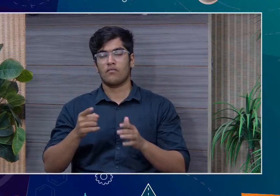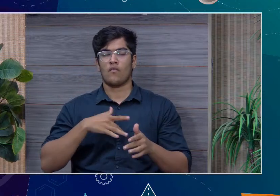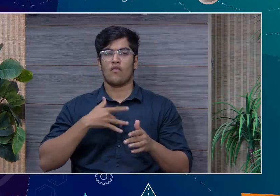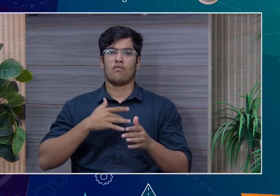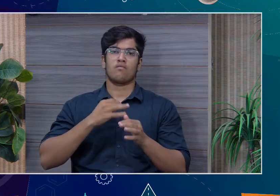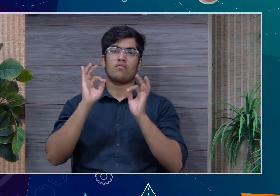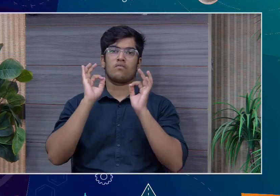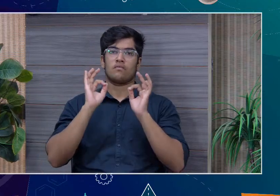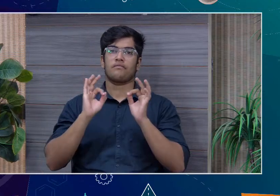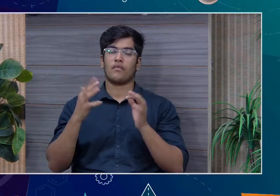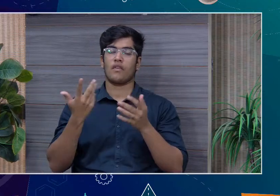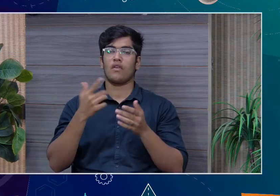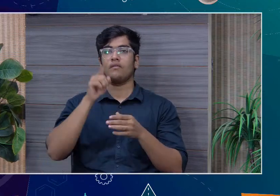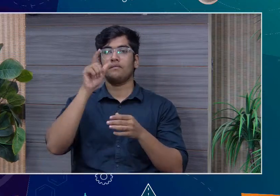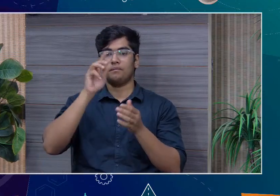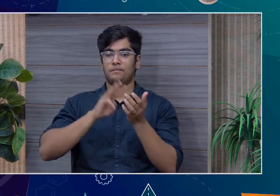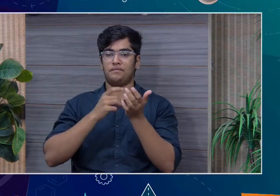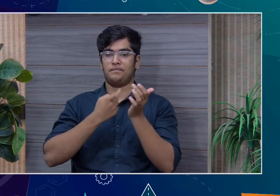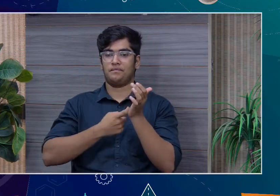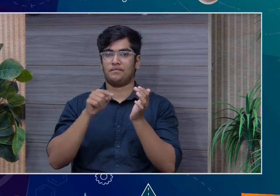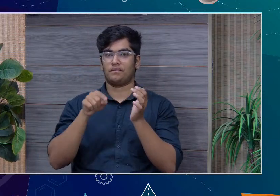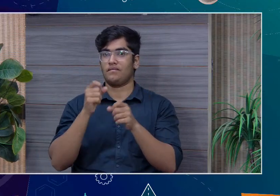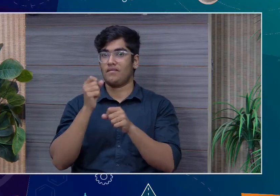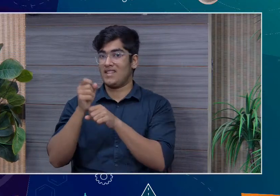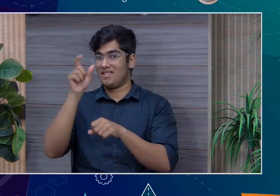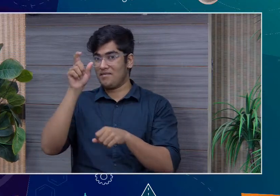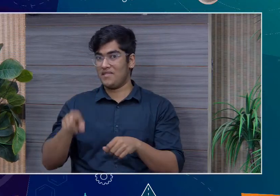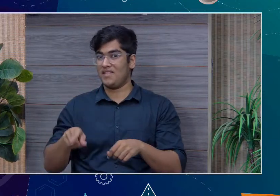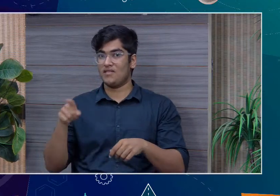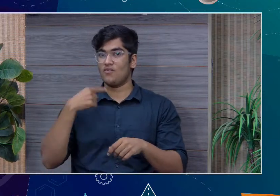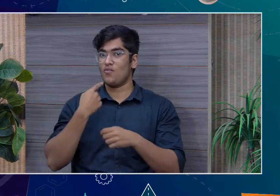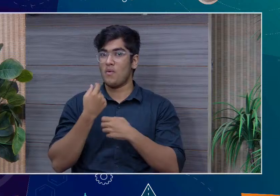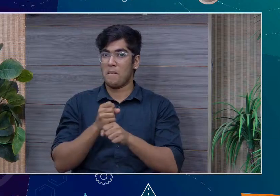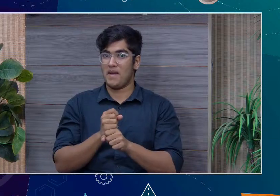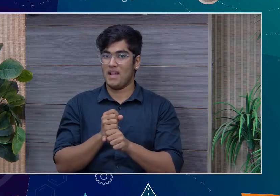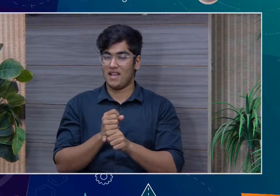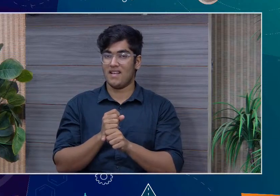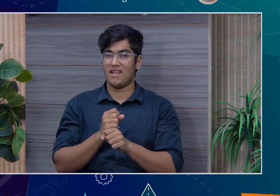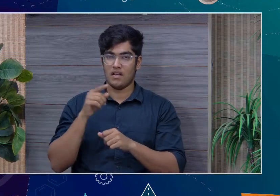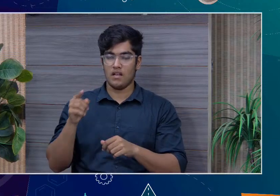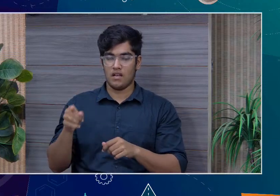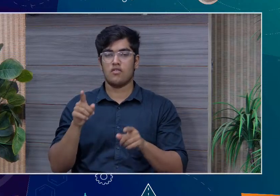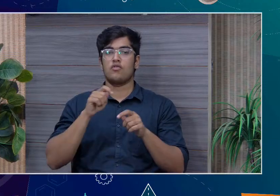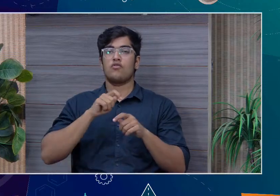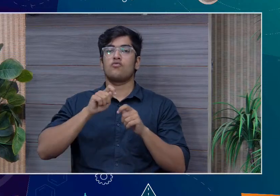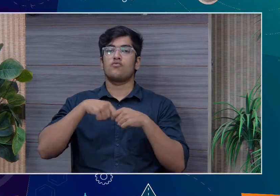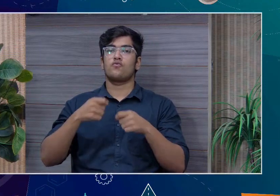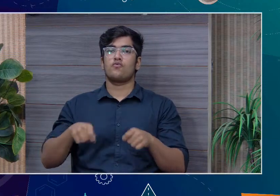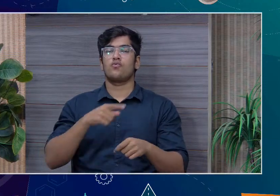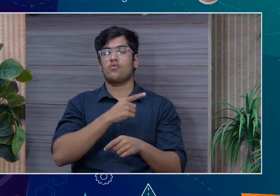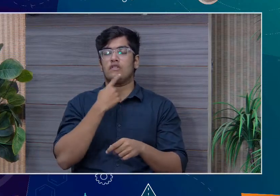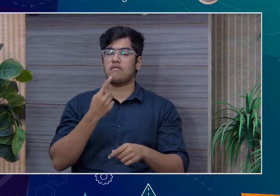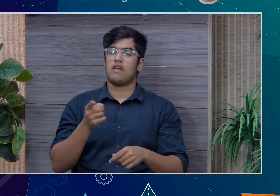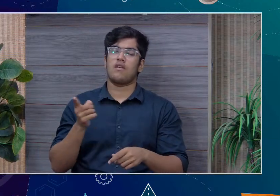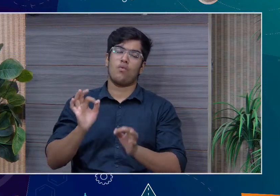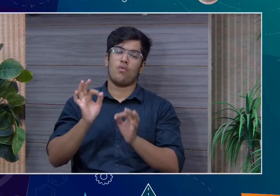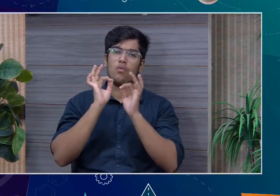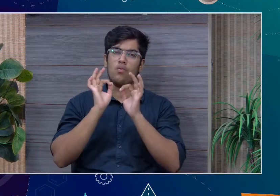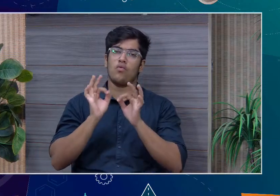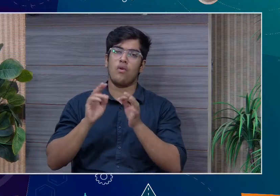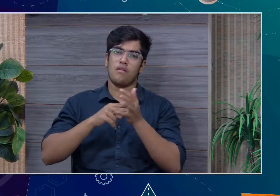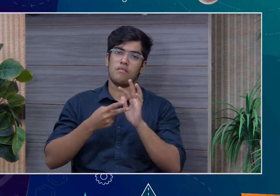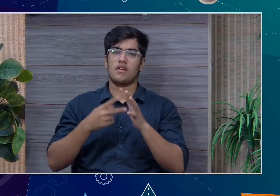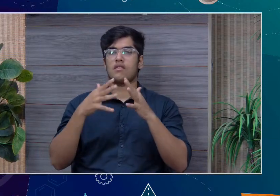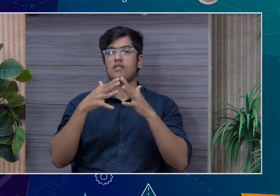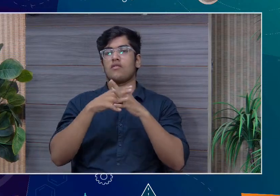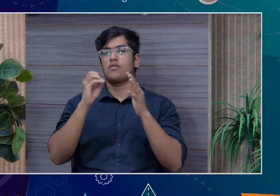the shoes made by Mr. Gessler that he did not like any other shoe. That is why he used the word wonderful, because for him no other